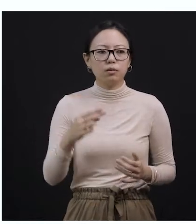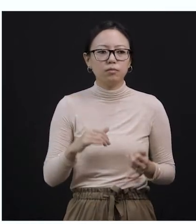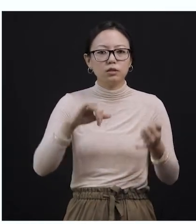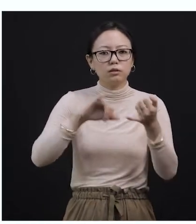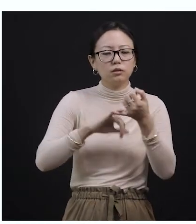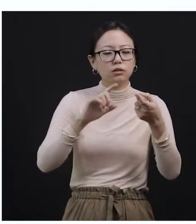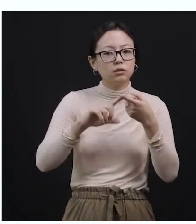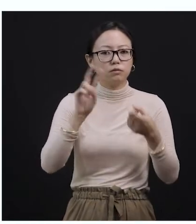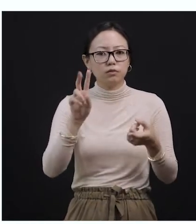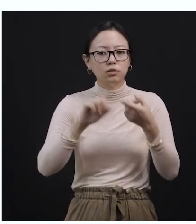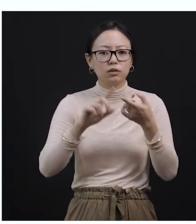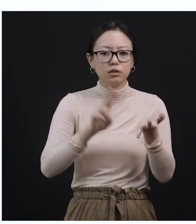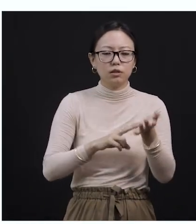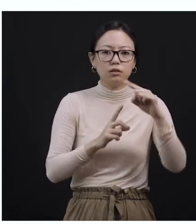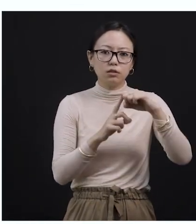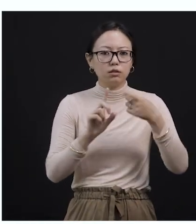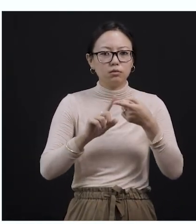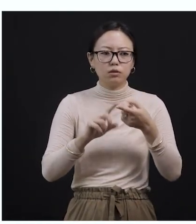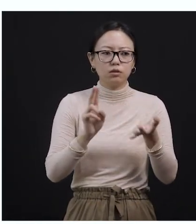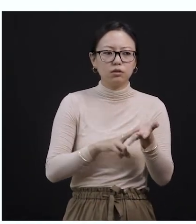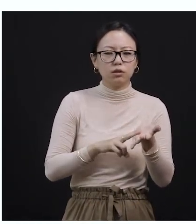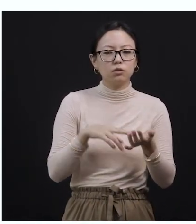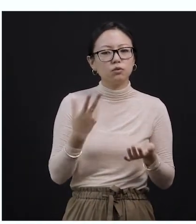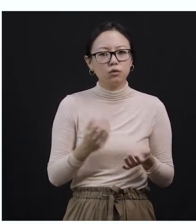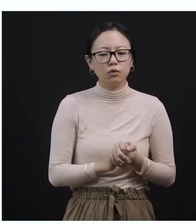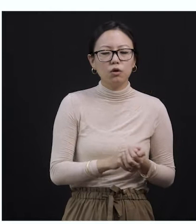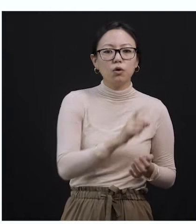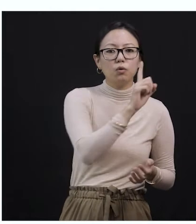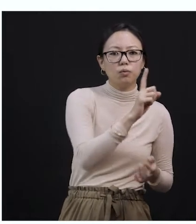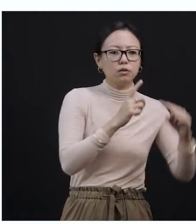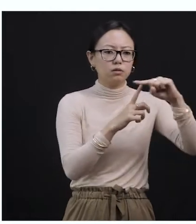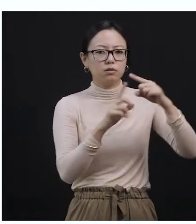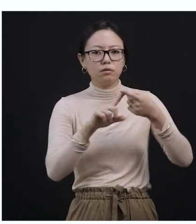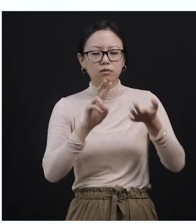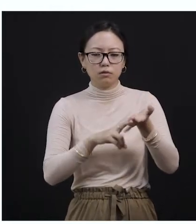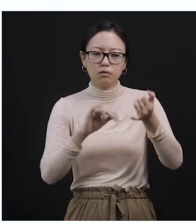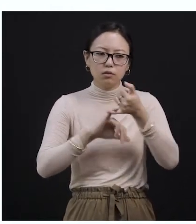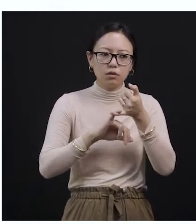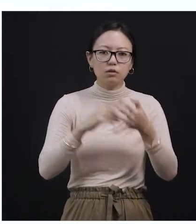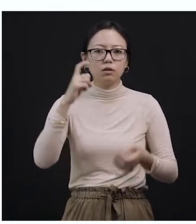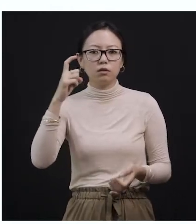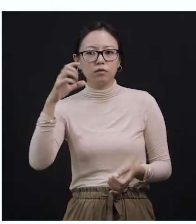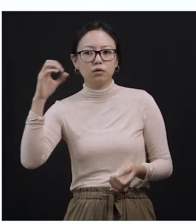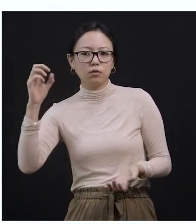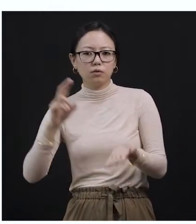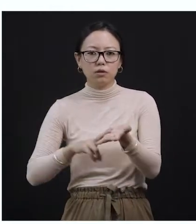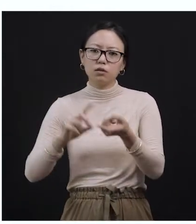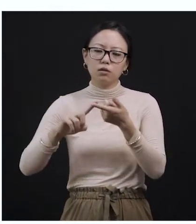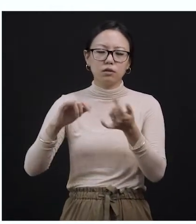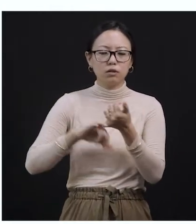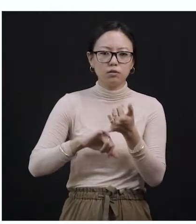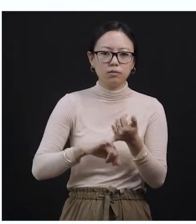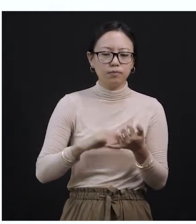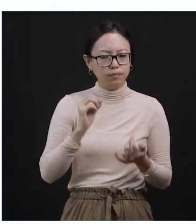tens and 7 ones. So if you combine 1 and 7 together, we get 17.